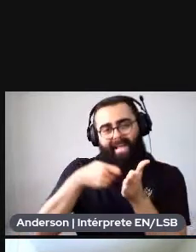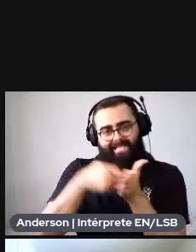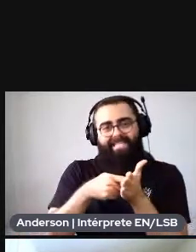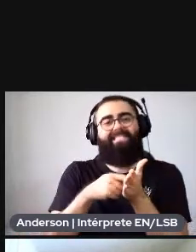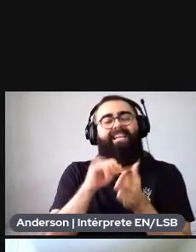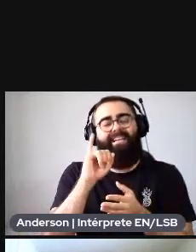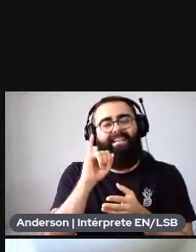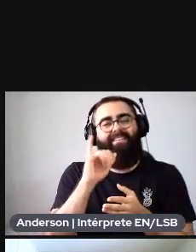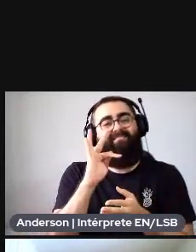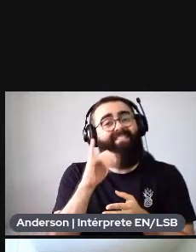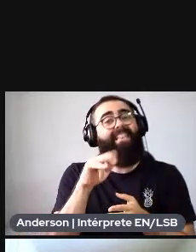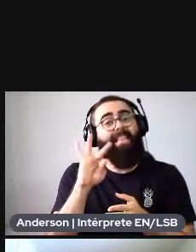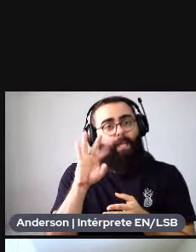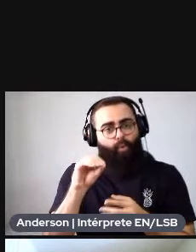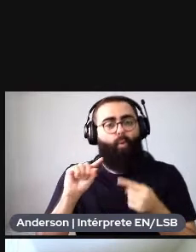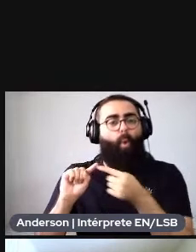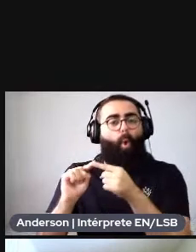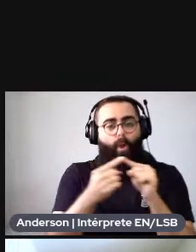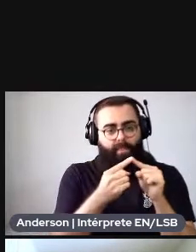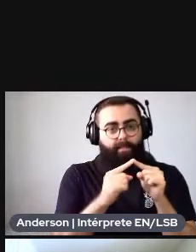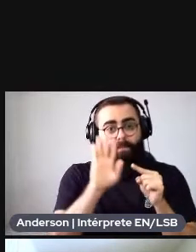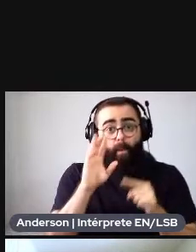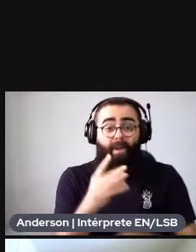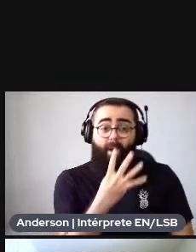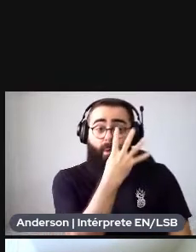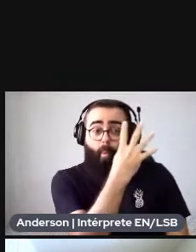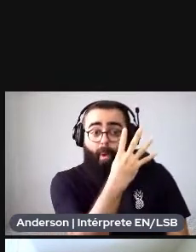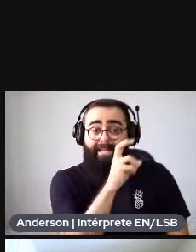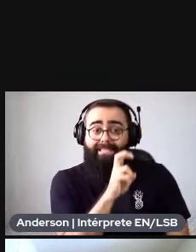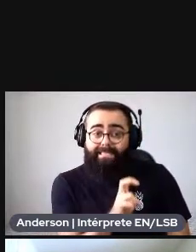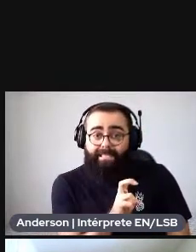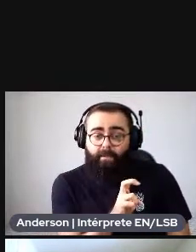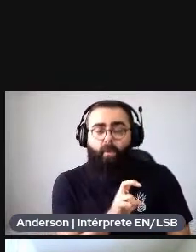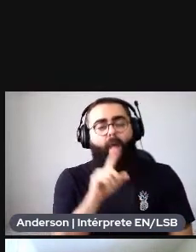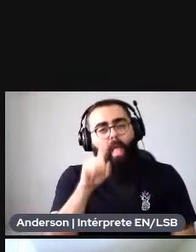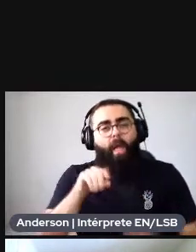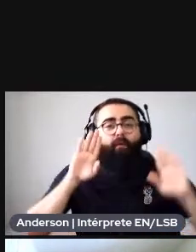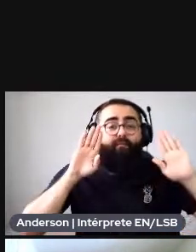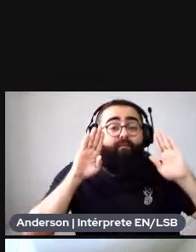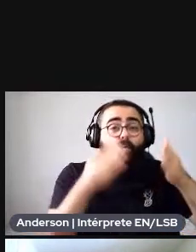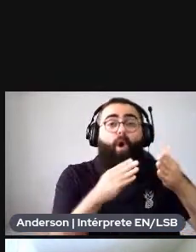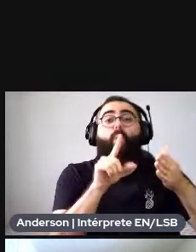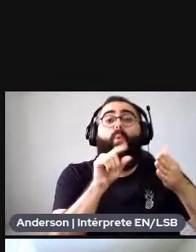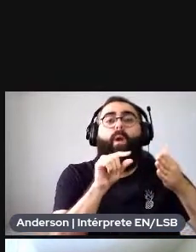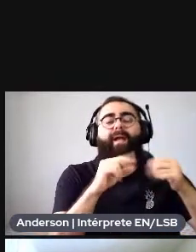Both 4 and 5 focus on an event.